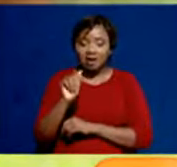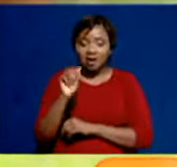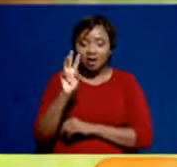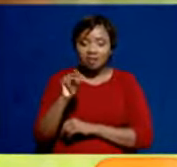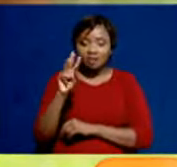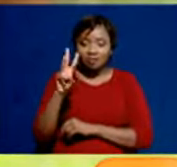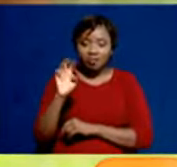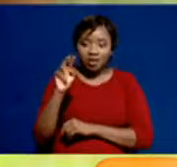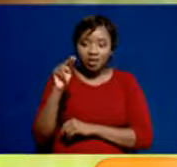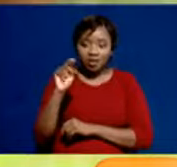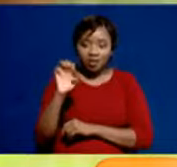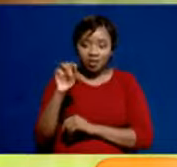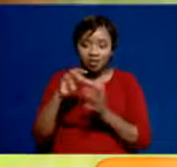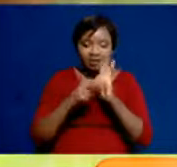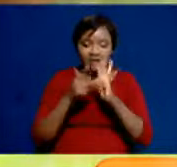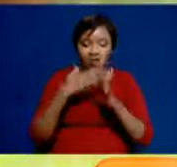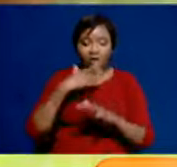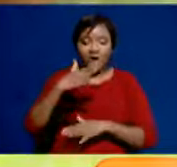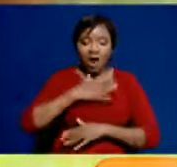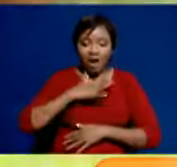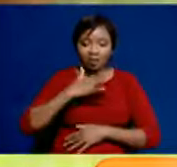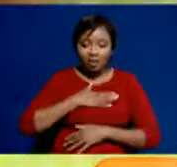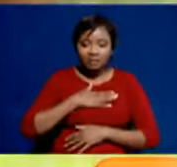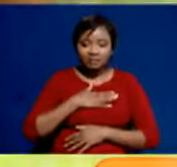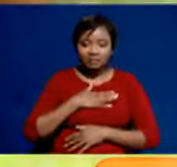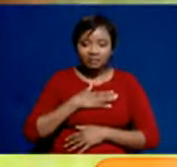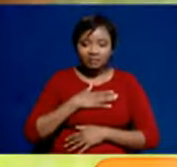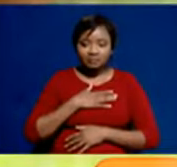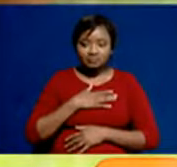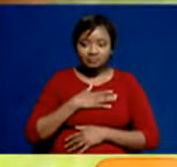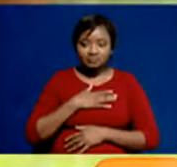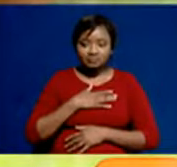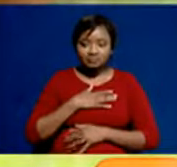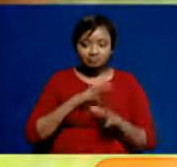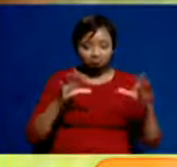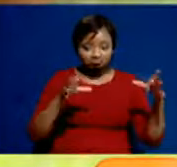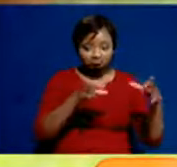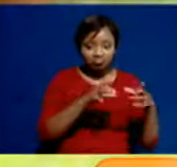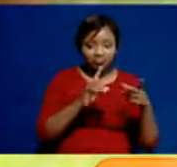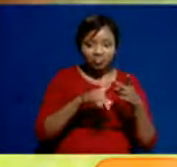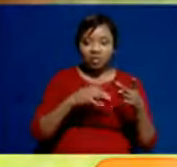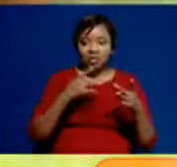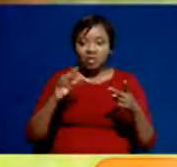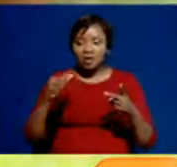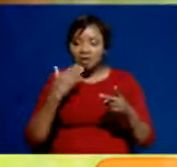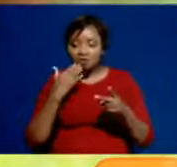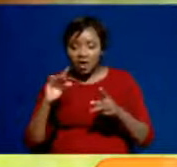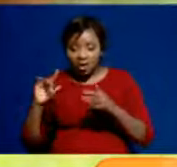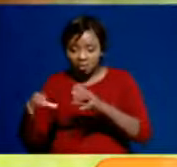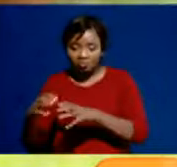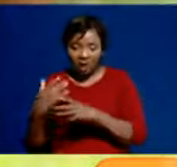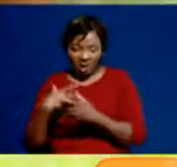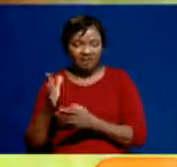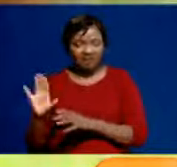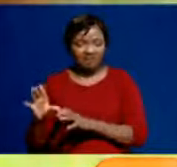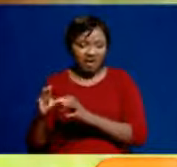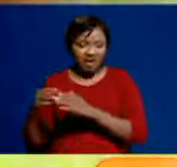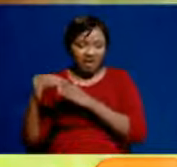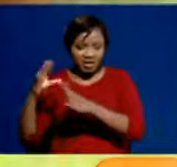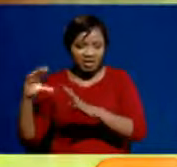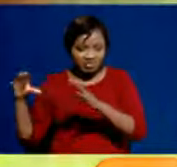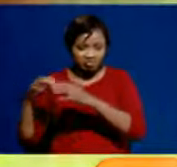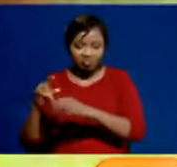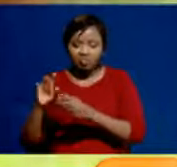mountain. Just like we have caucus of the Mulembe Nation, we have caucus of the Kamba Nation, we have caucus of